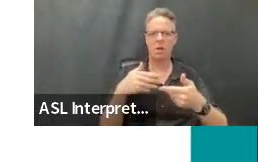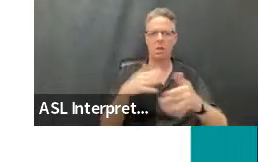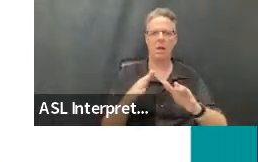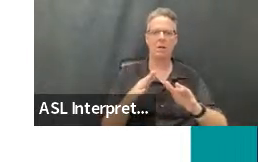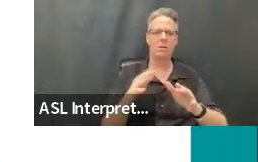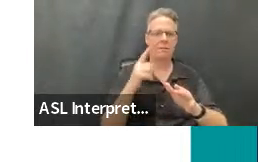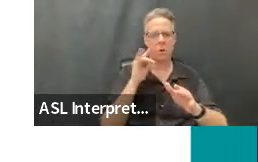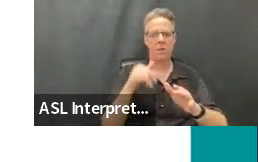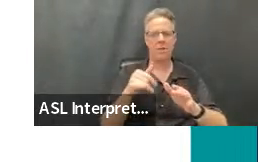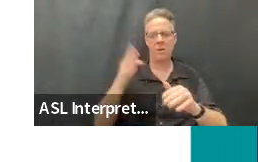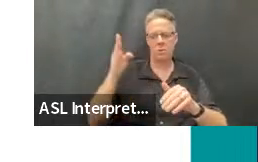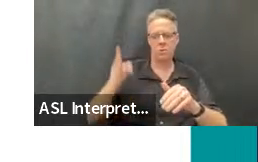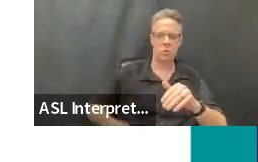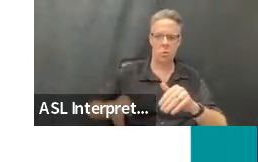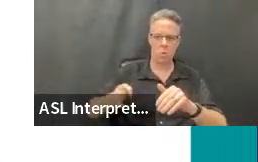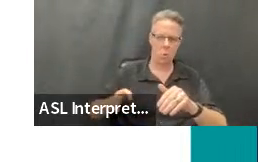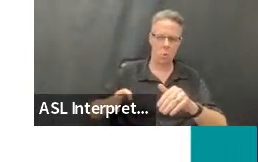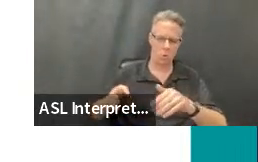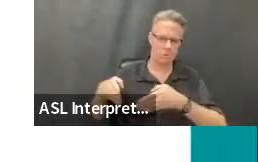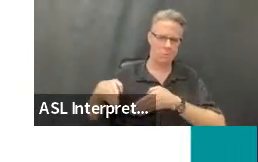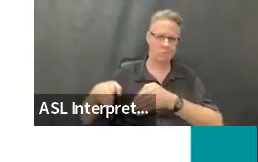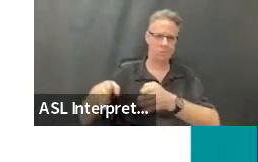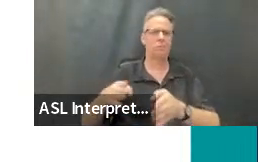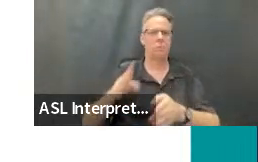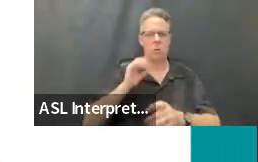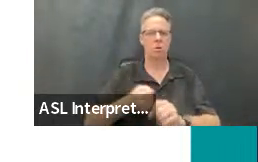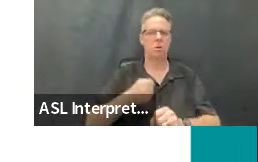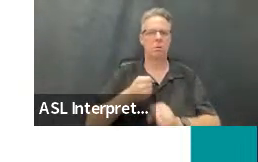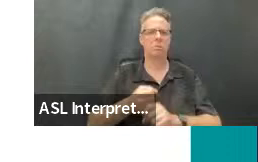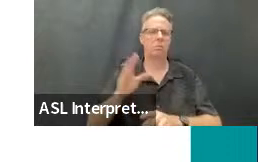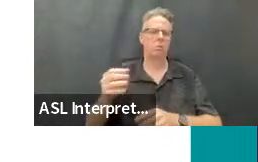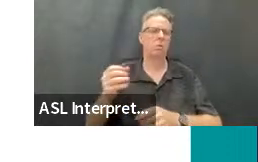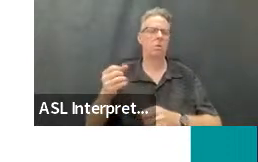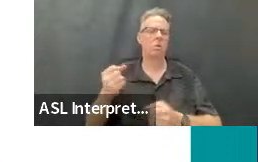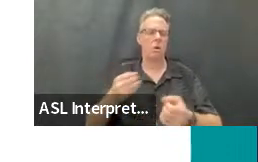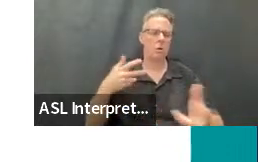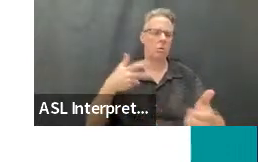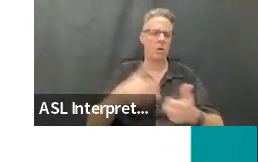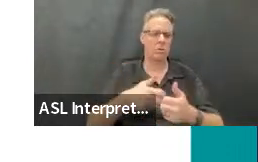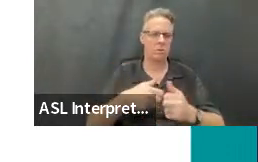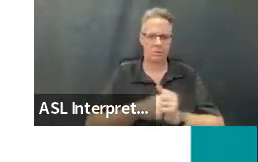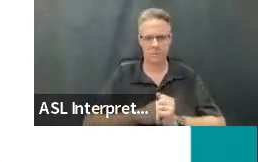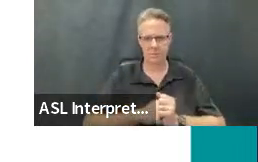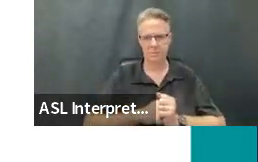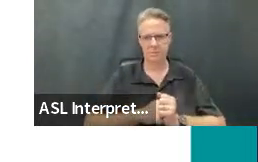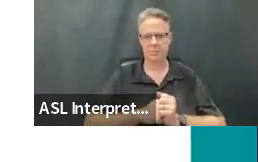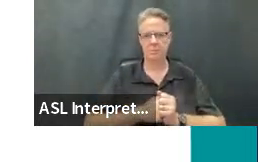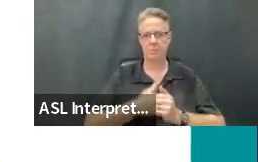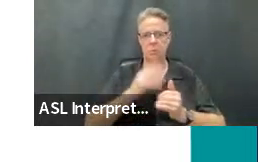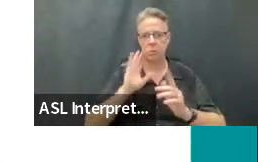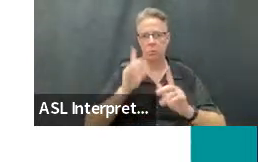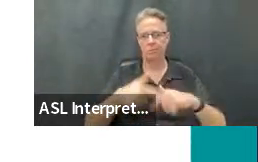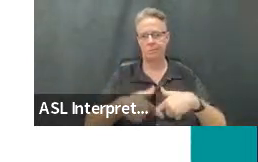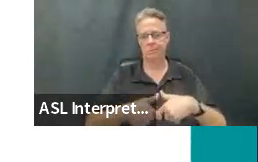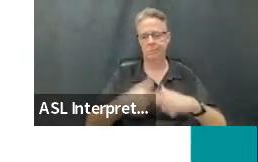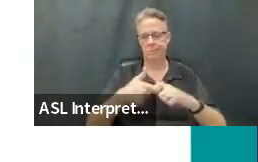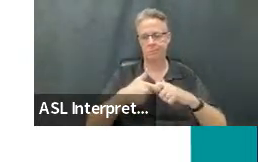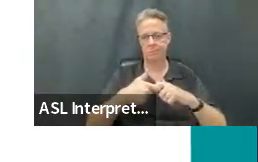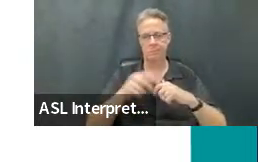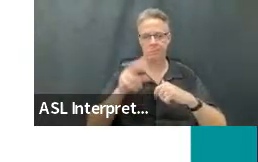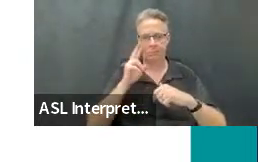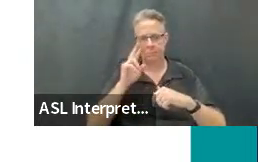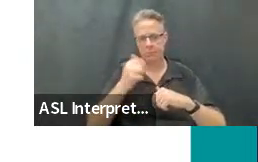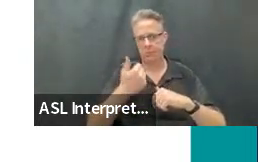shoulder kind of period and impact vehicles and crashes as well. So I think I will stop there and see if